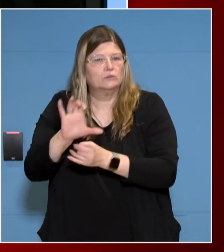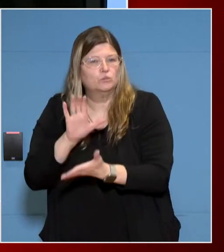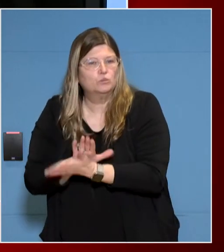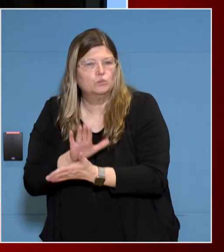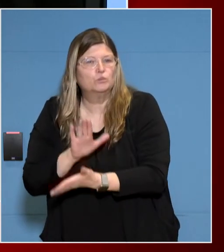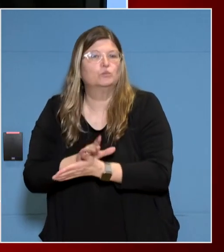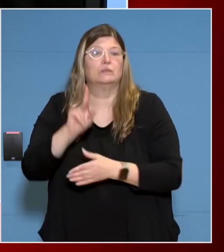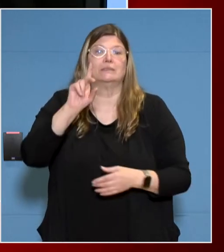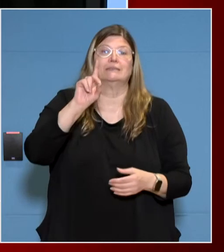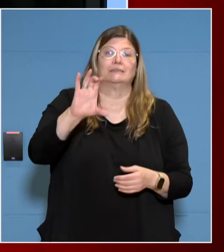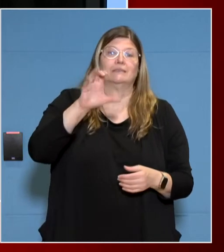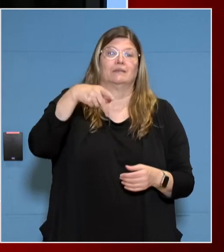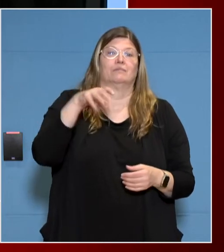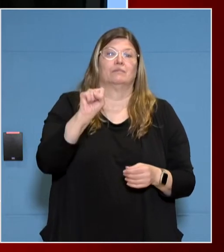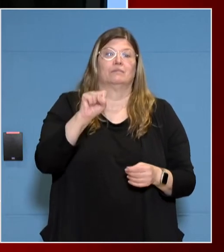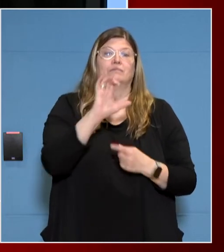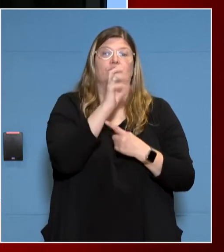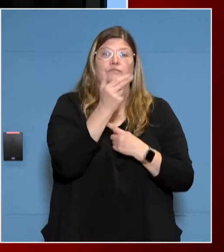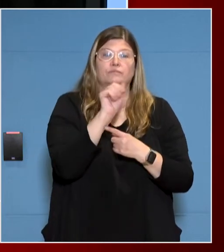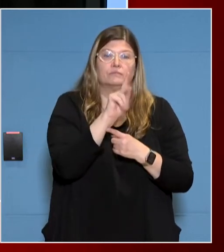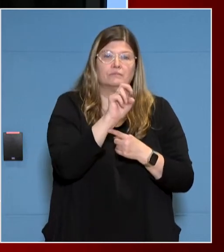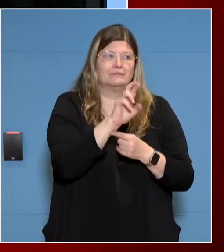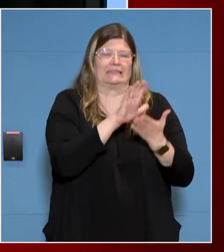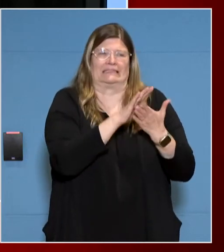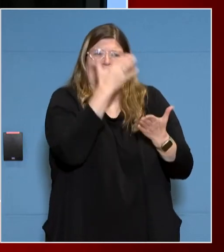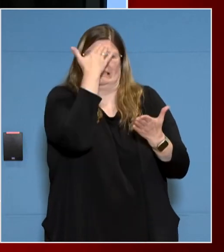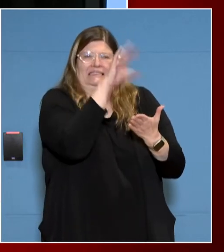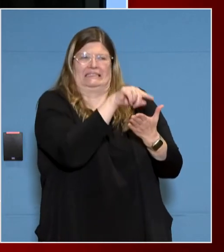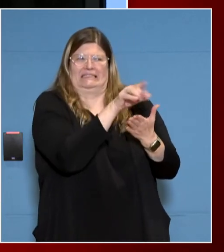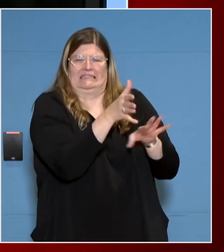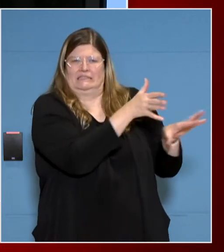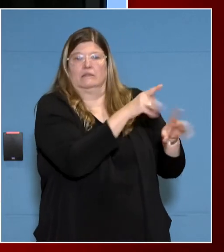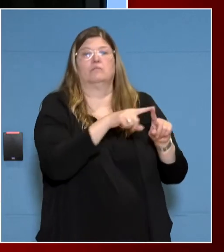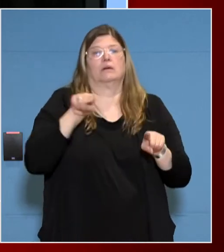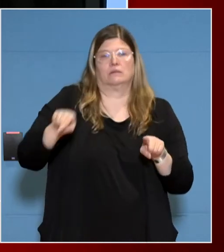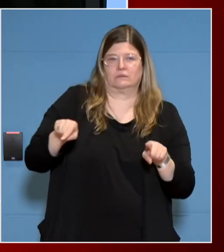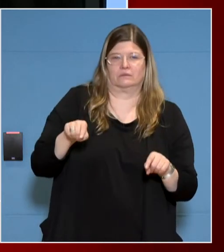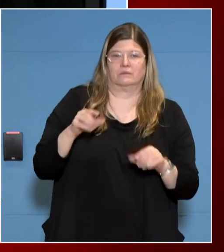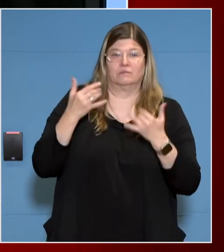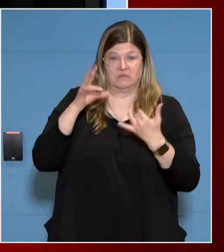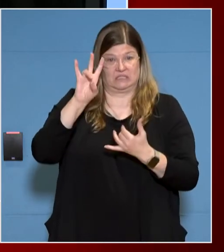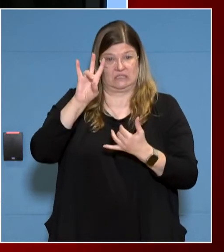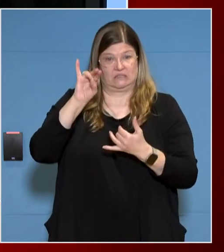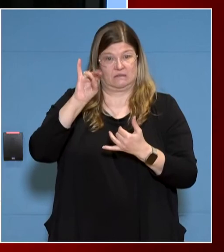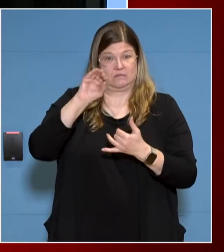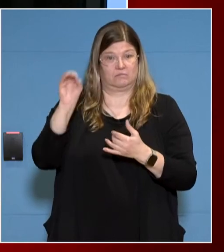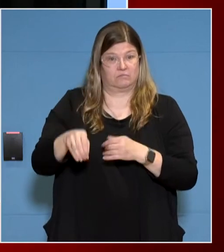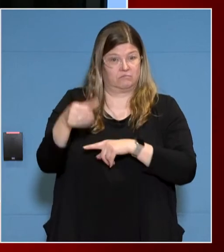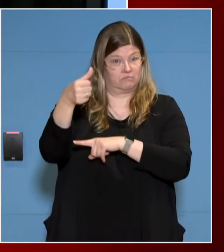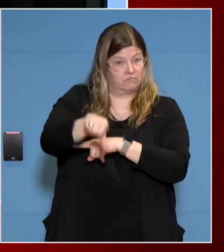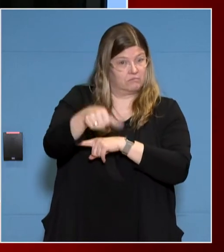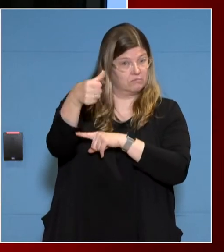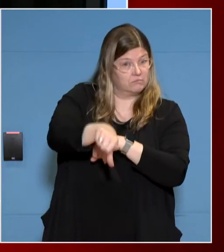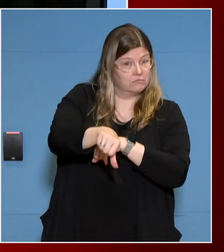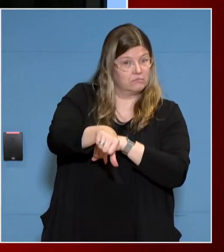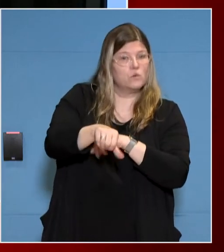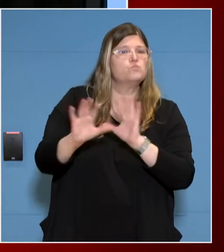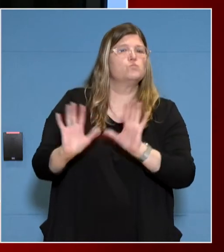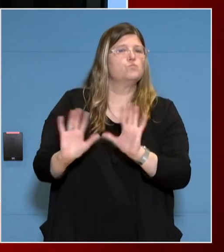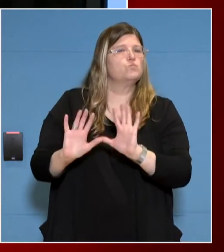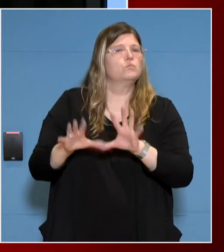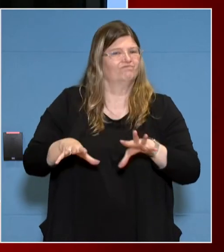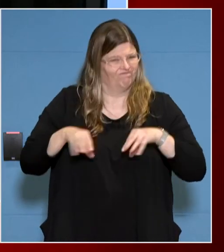Say declined? I wasn't clear on. I couldn't. 70% of them declined. No, have accepted or scheduled. And